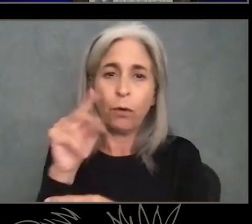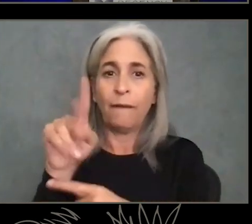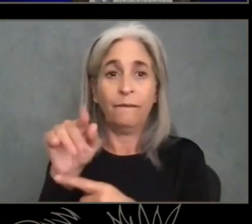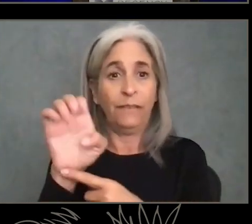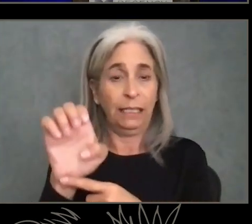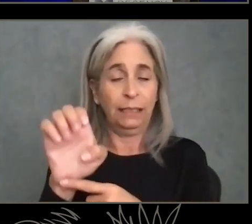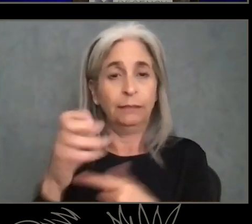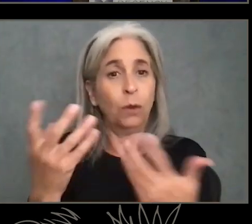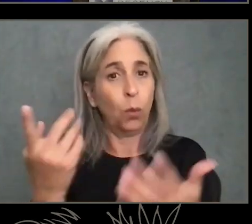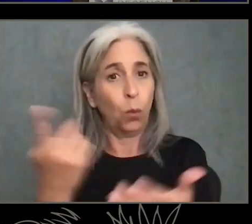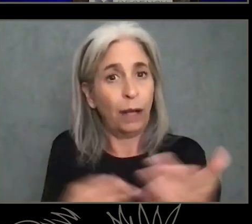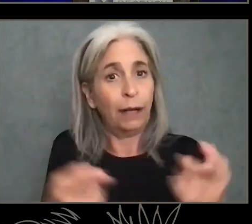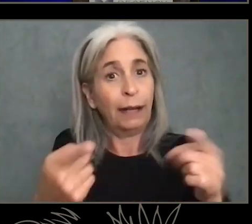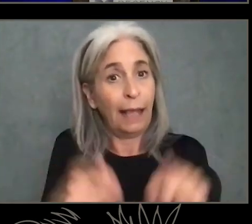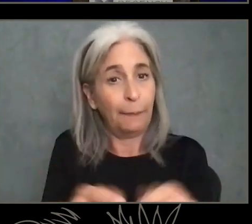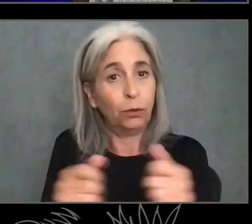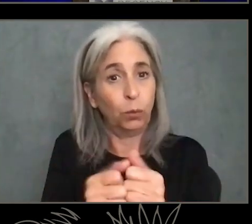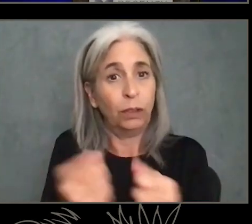place.